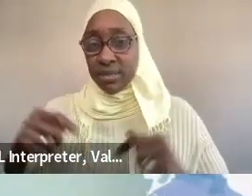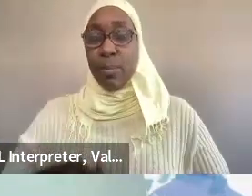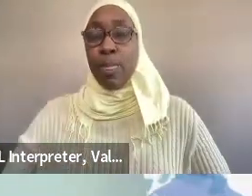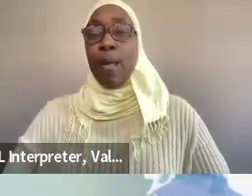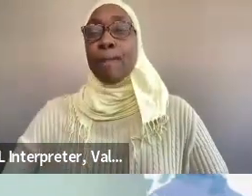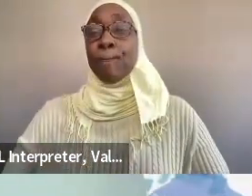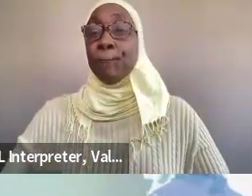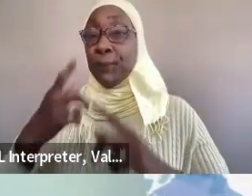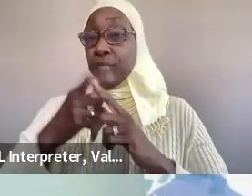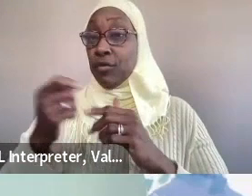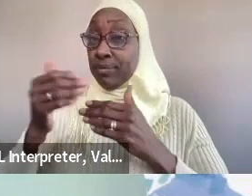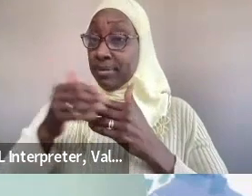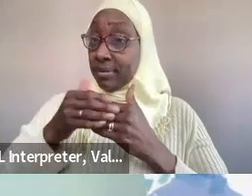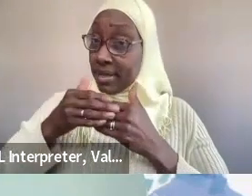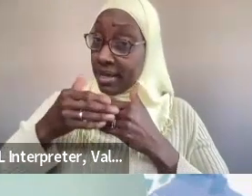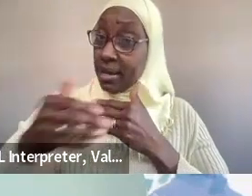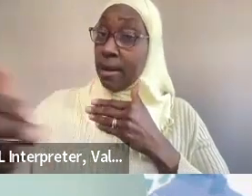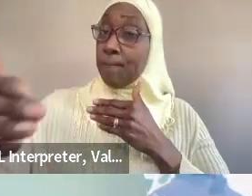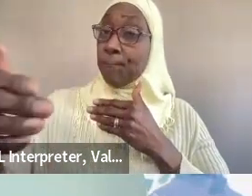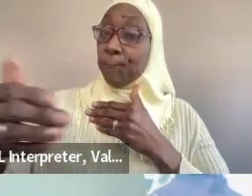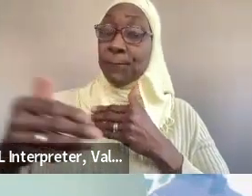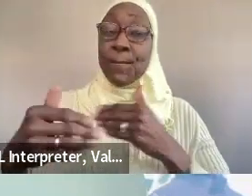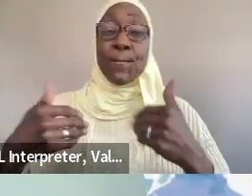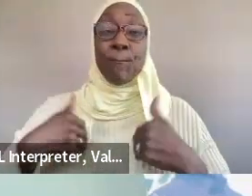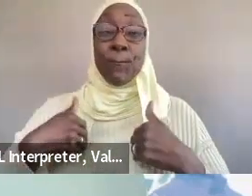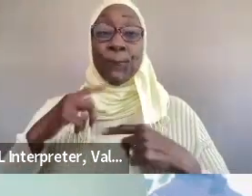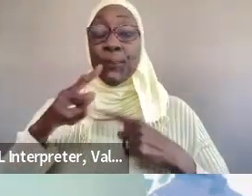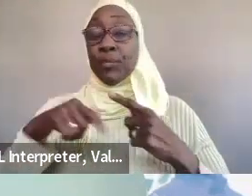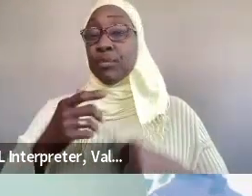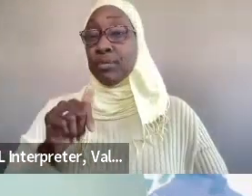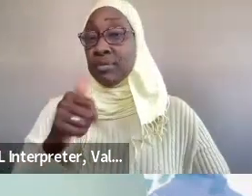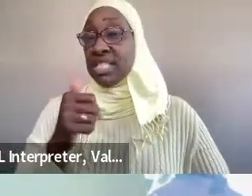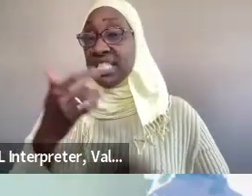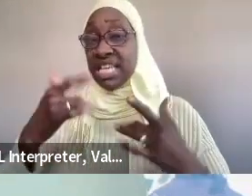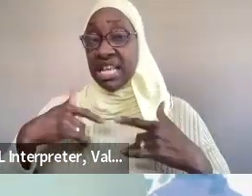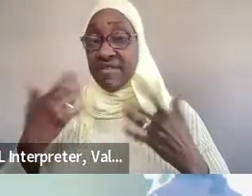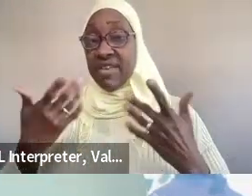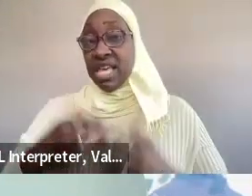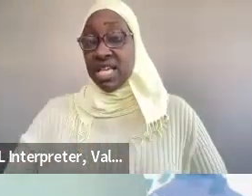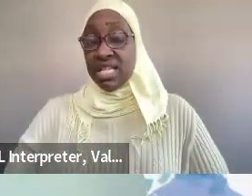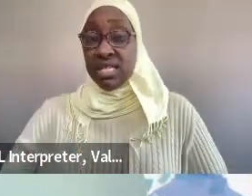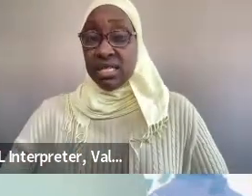on, we've had about 10 events till